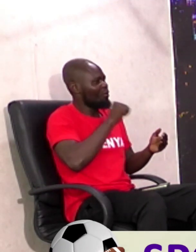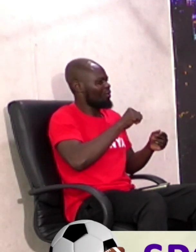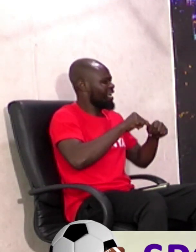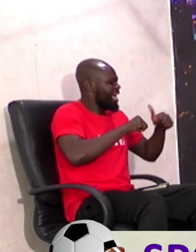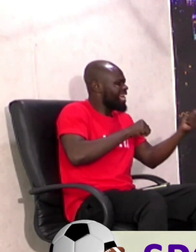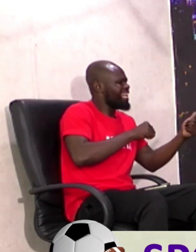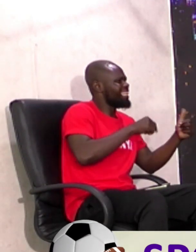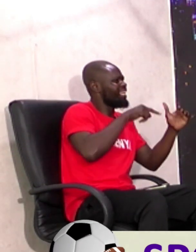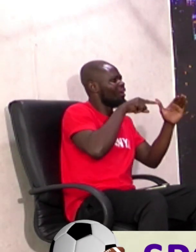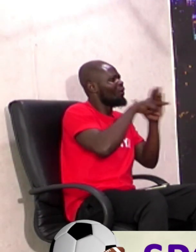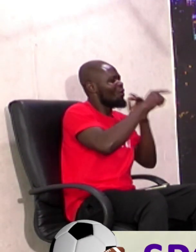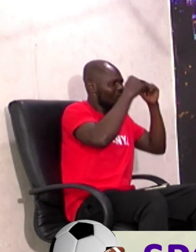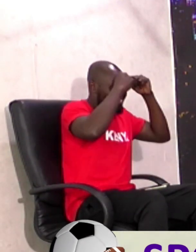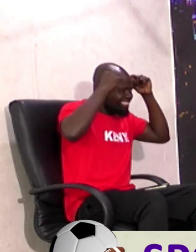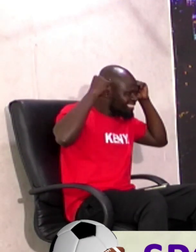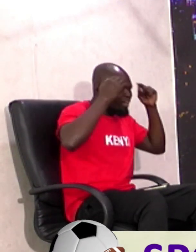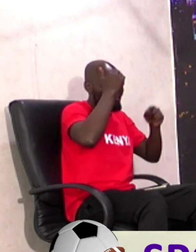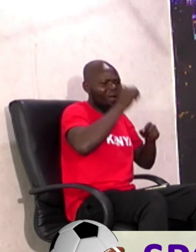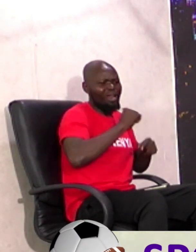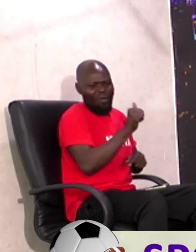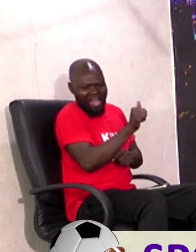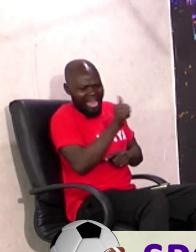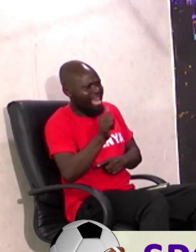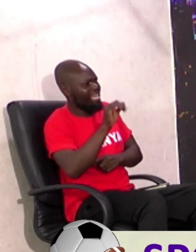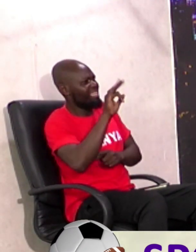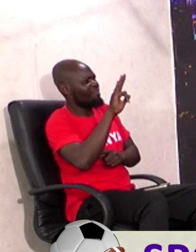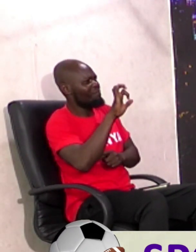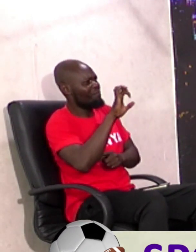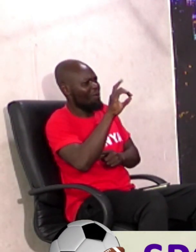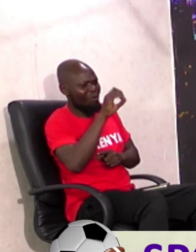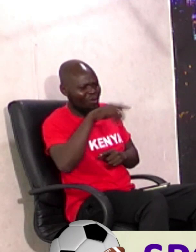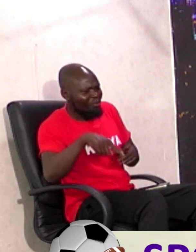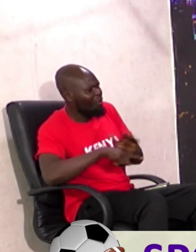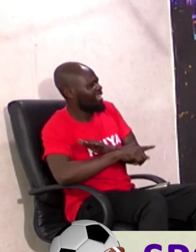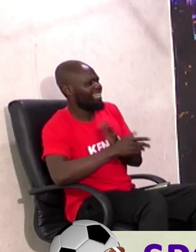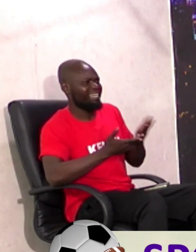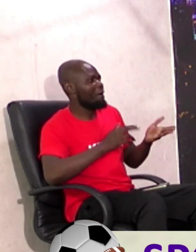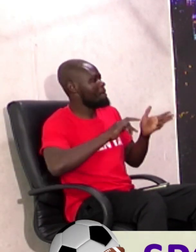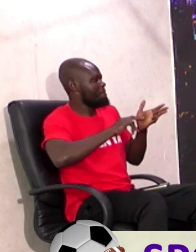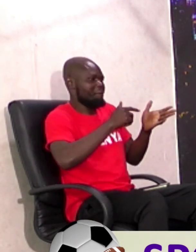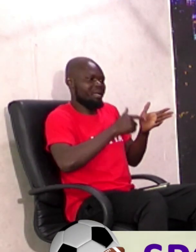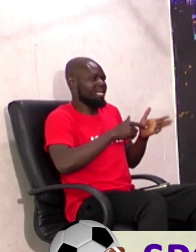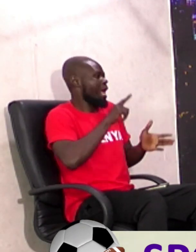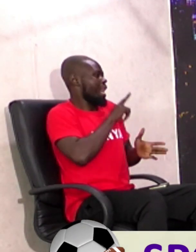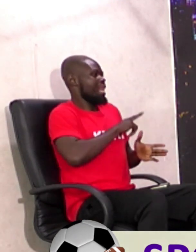Why not, maybe for example, Haaland did not score,